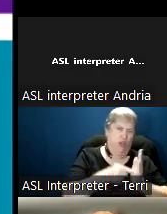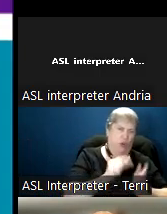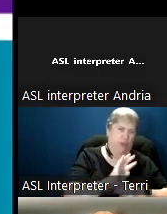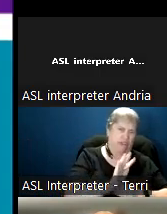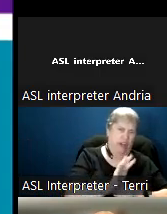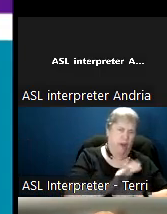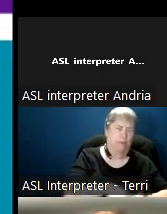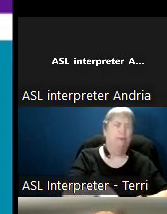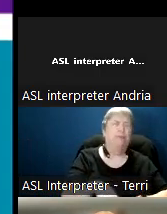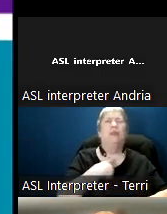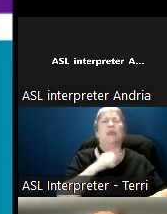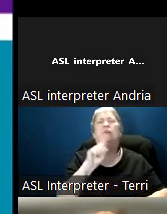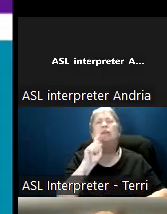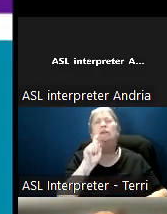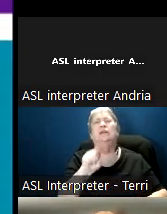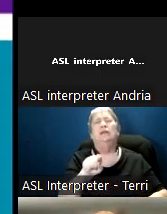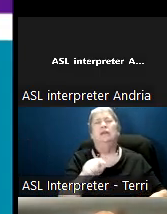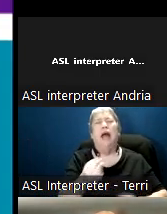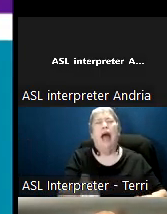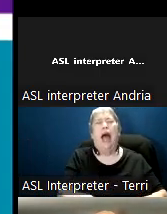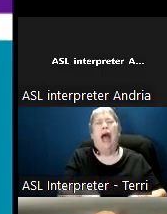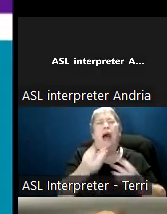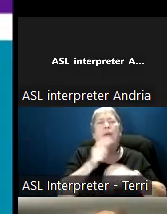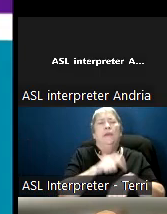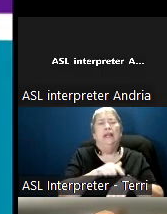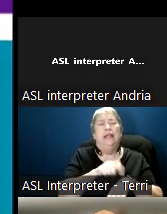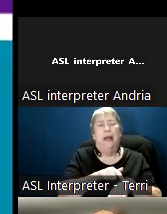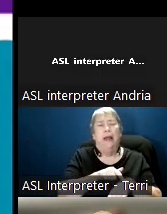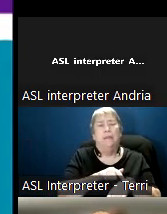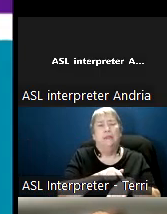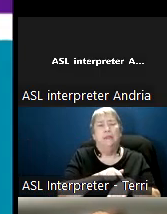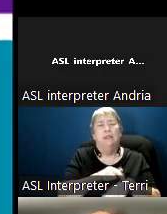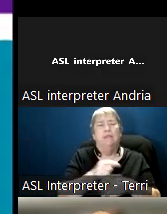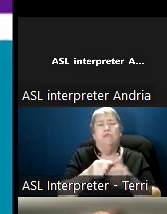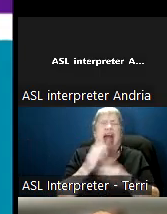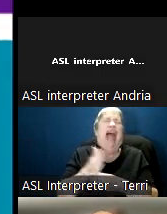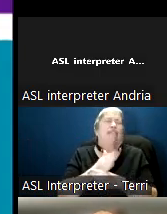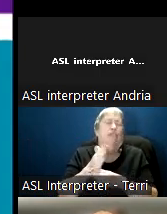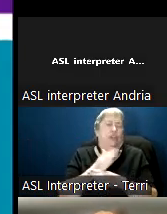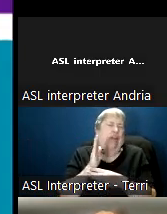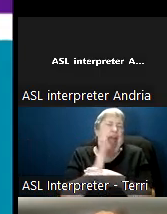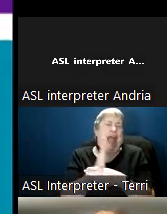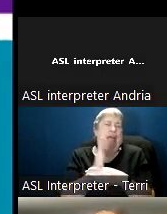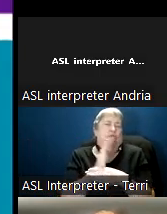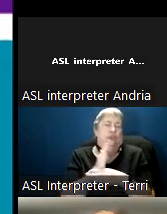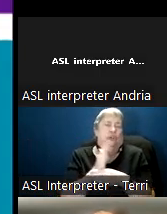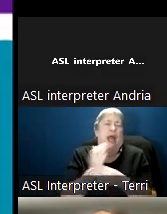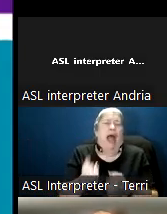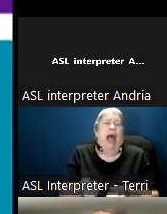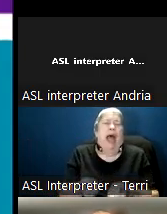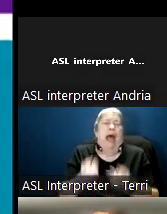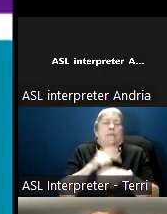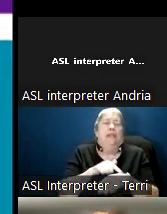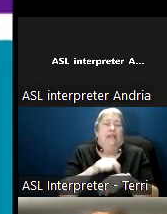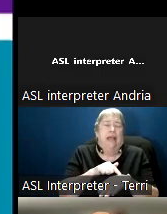many times does it take on average for somebody to leave an abusive situation? How